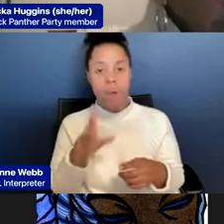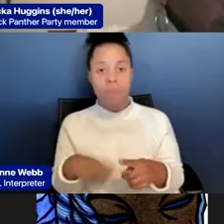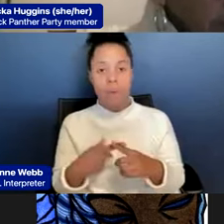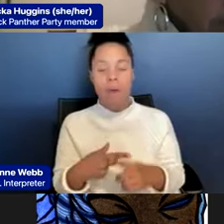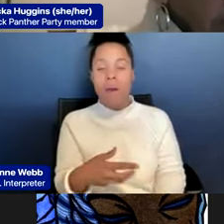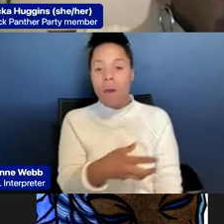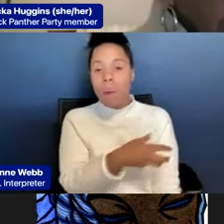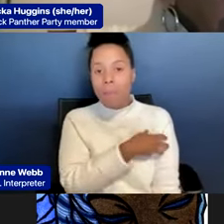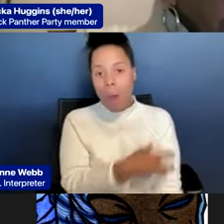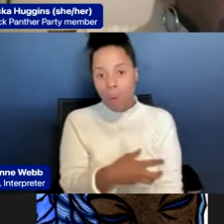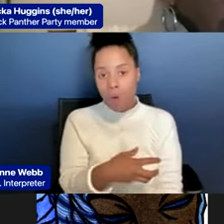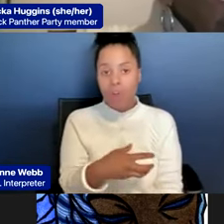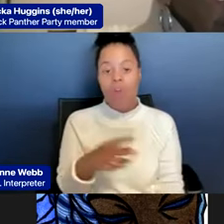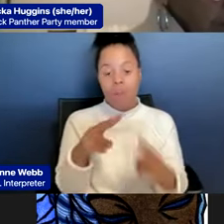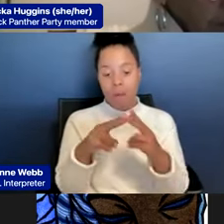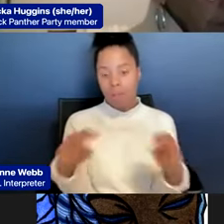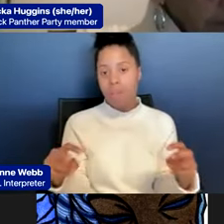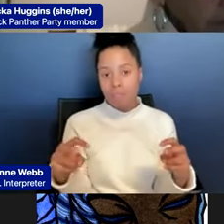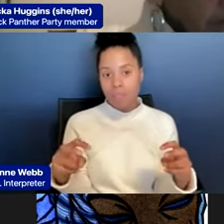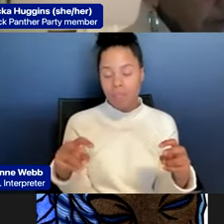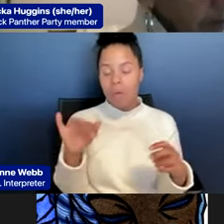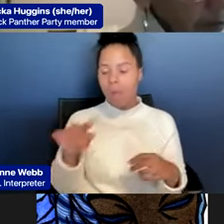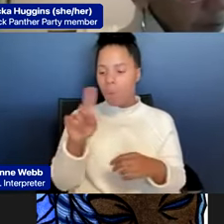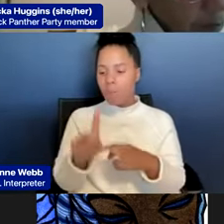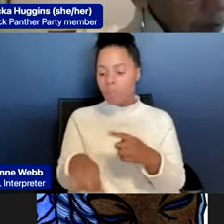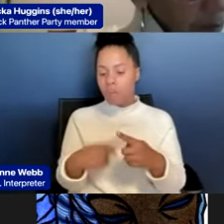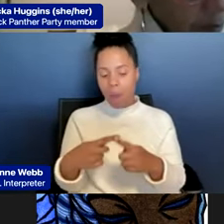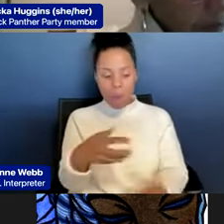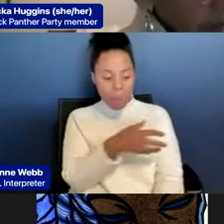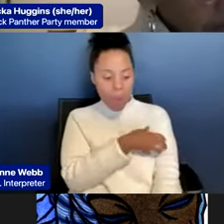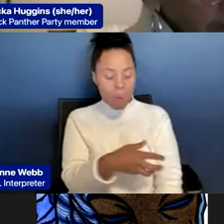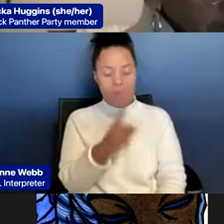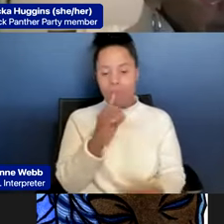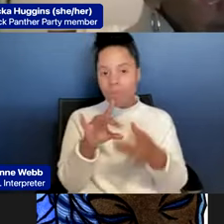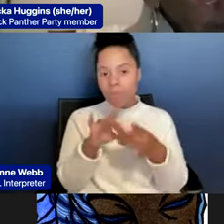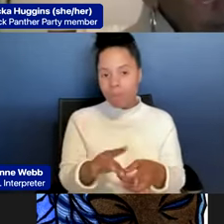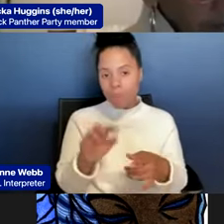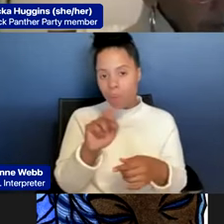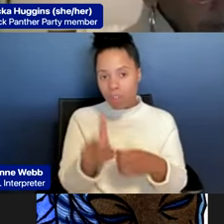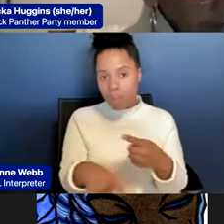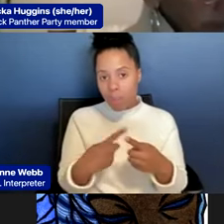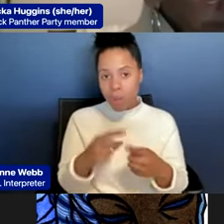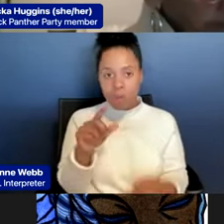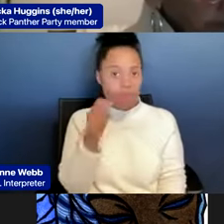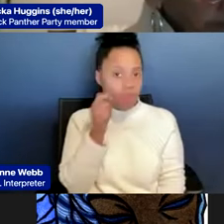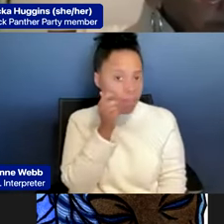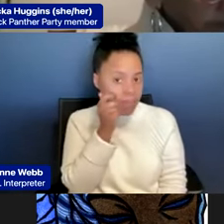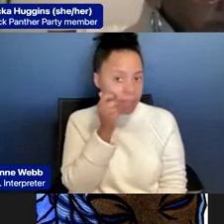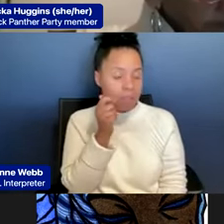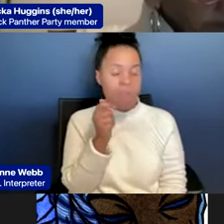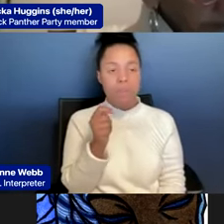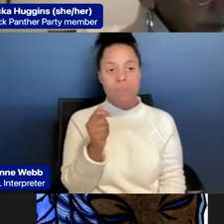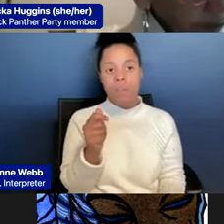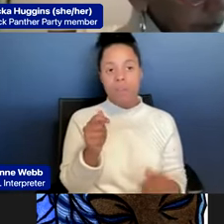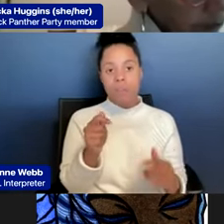has a lot to do with the question around race, class, and education in this country.